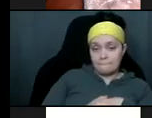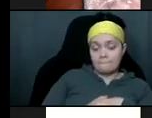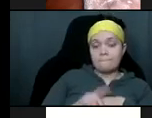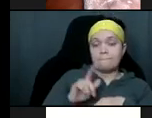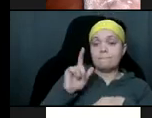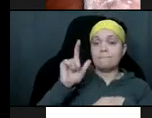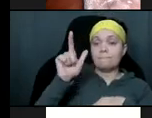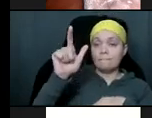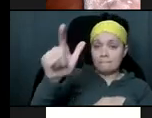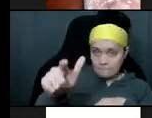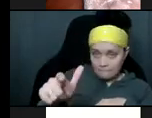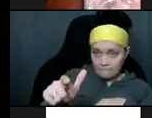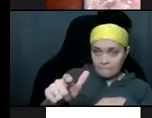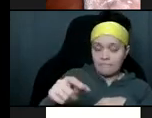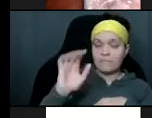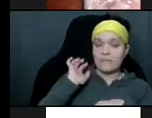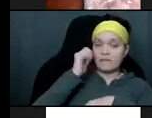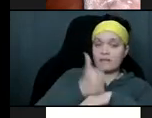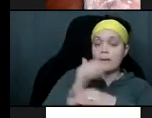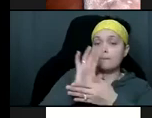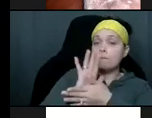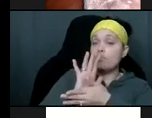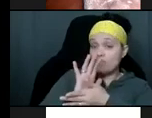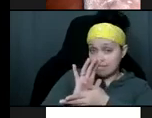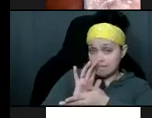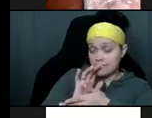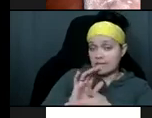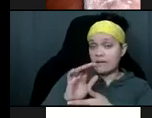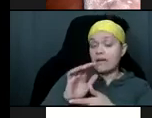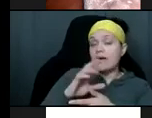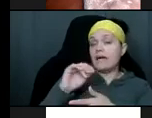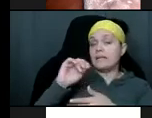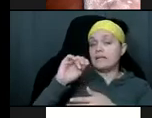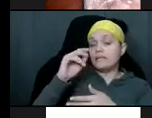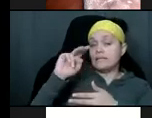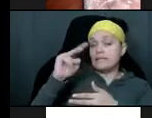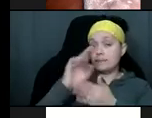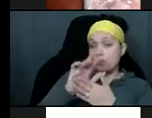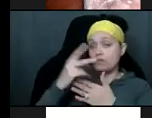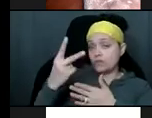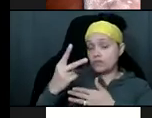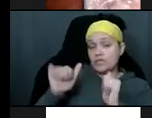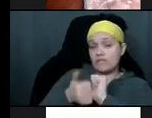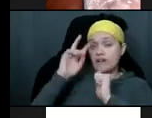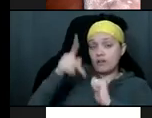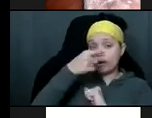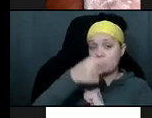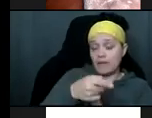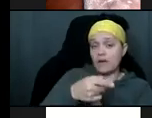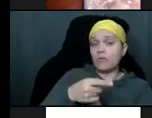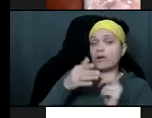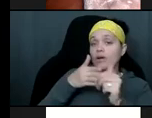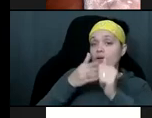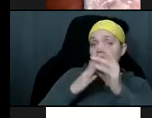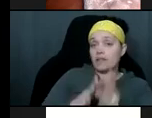Later, there were a set of Star Trek movies, and in Star Trek II, there's a follow-up on that, where indeed the leader